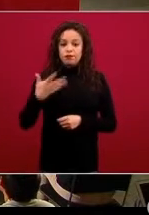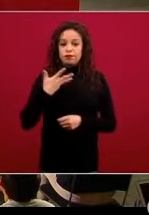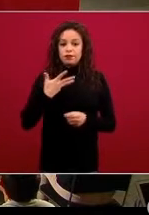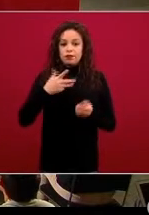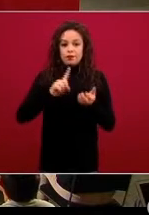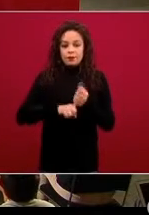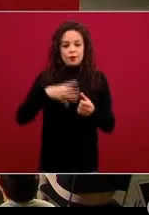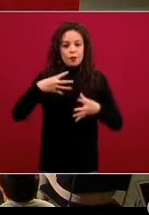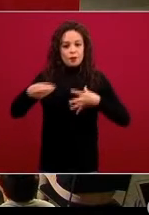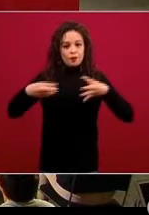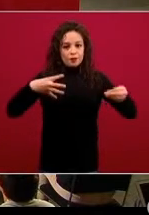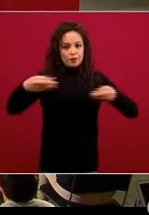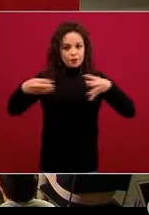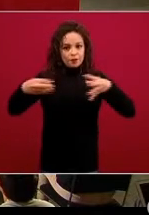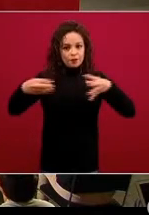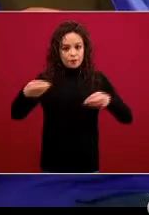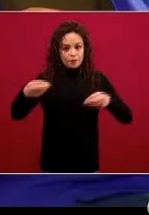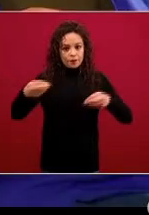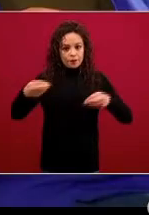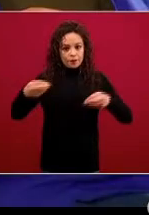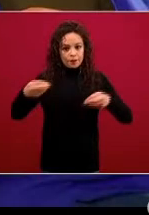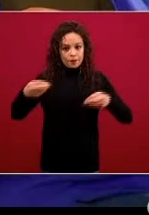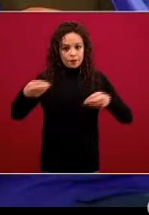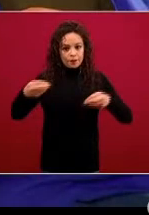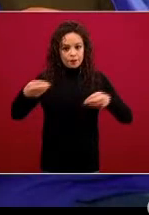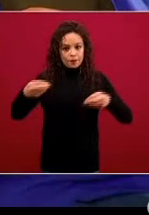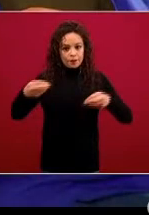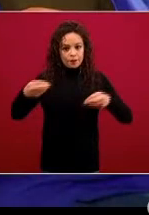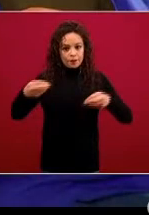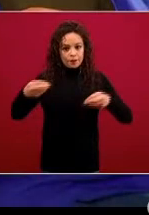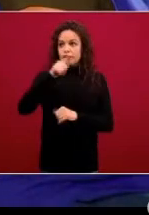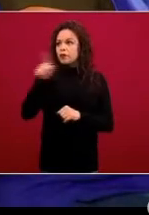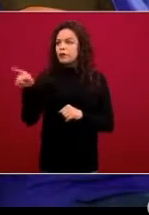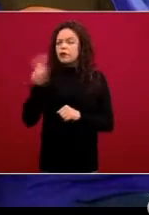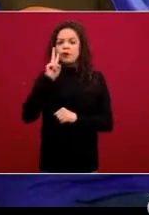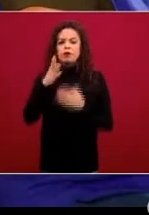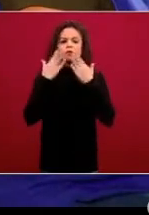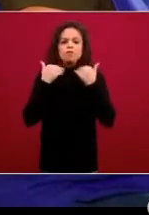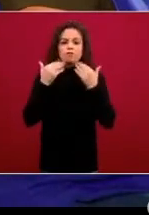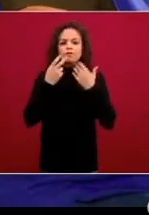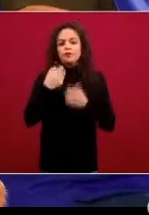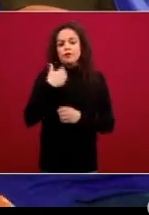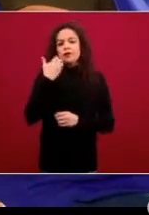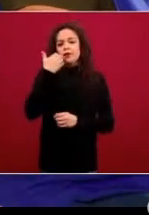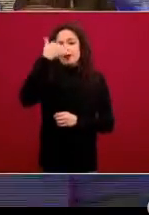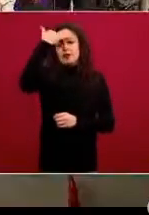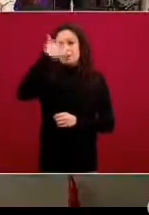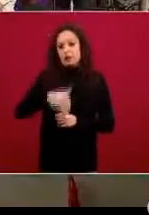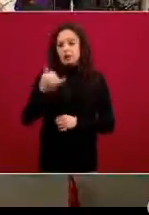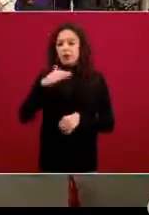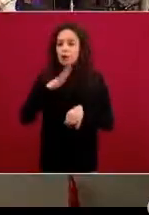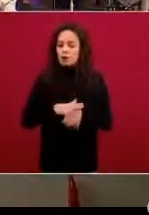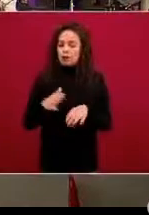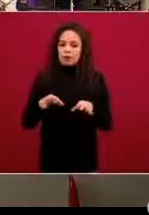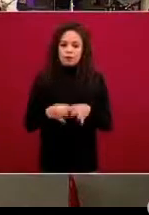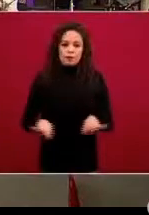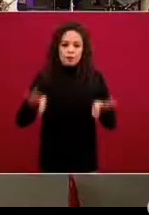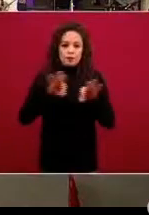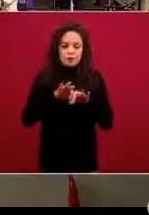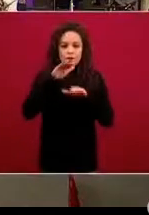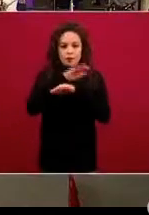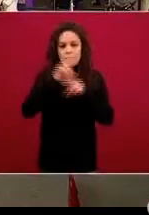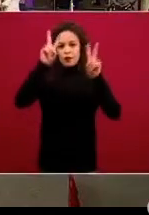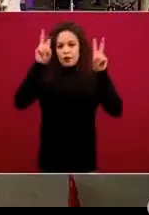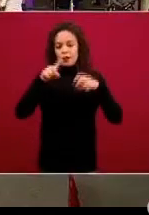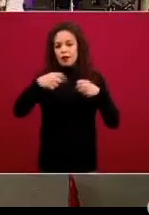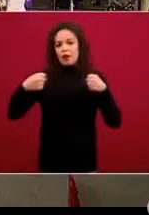and now I'm not seeing that. I really want to see information for the northern border. Also, that